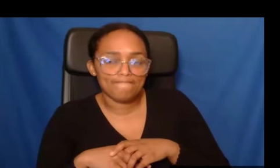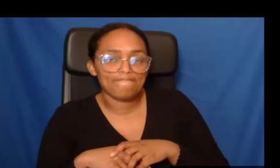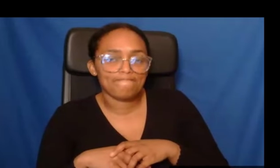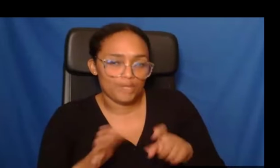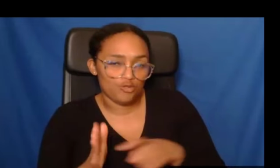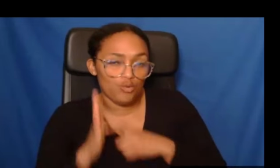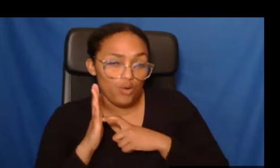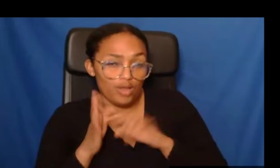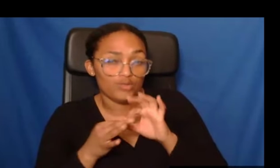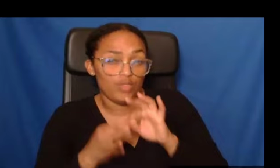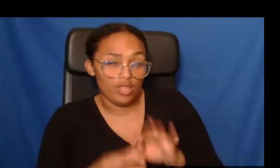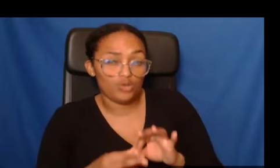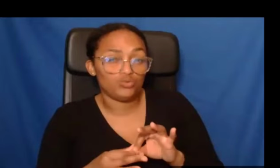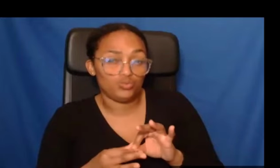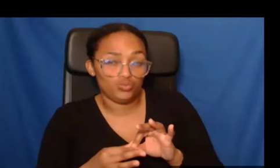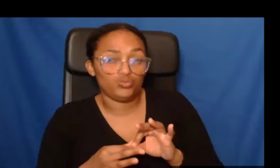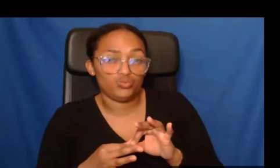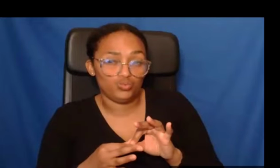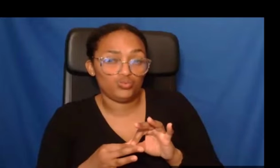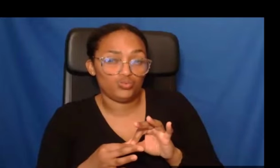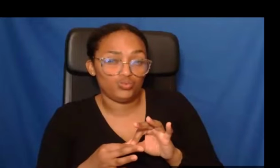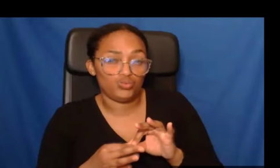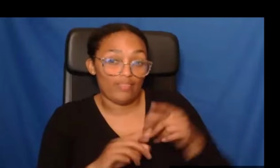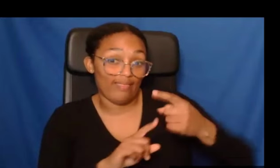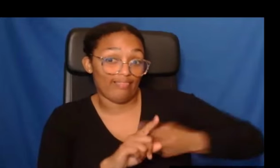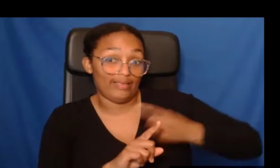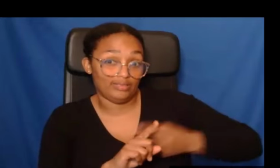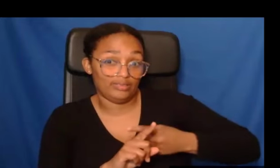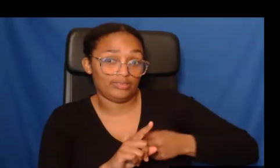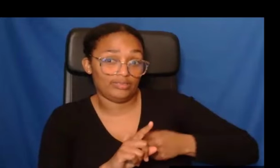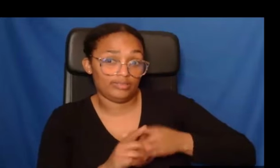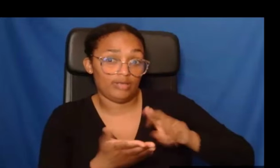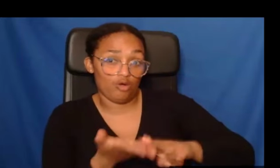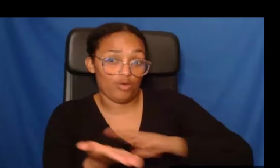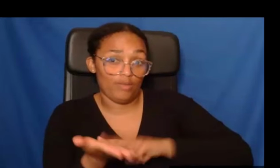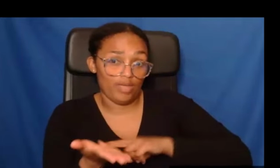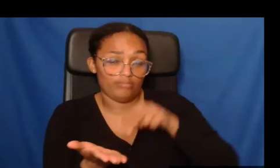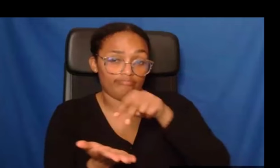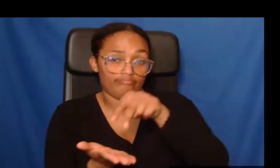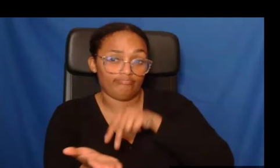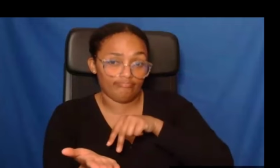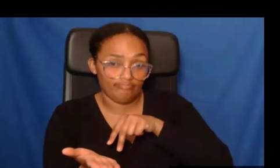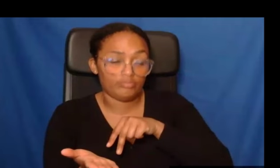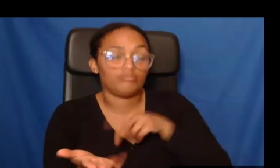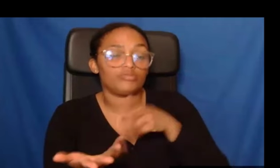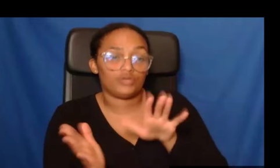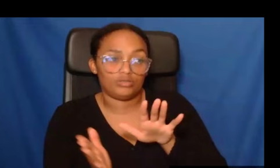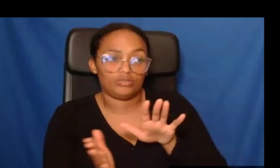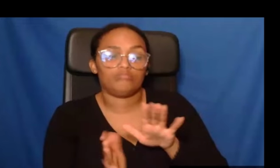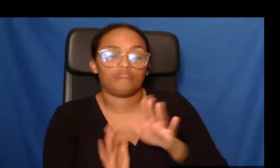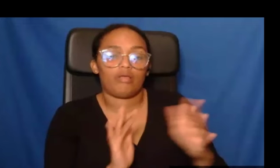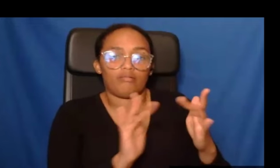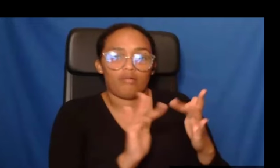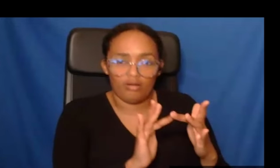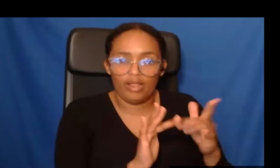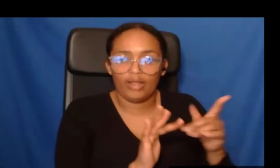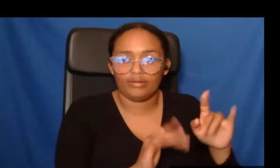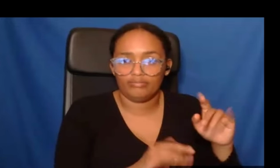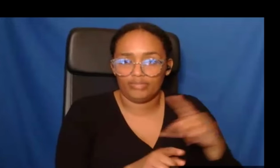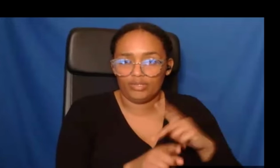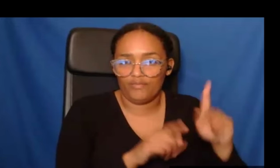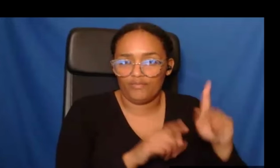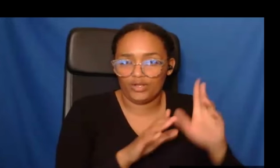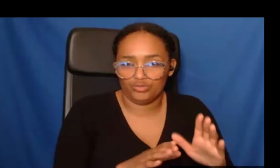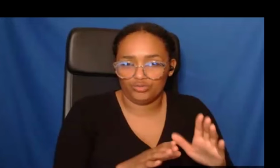the person in the lease, and then talk to your producer and let them know what the lease requires. Okay.